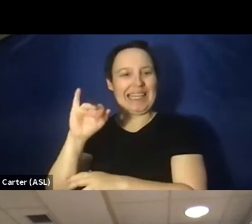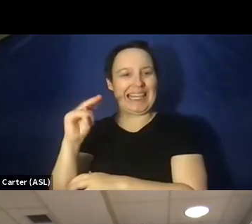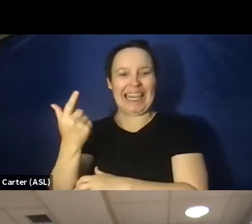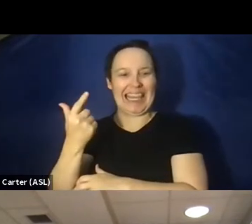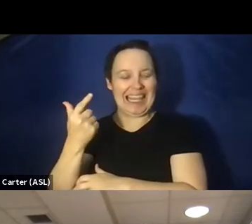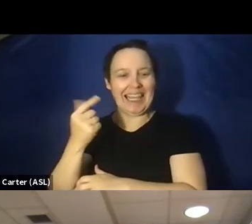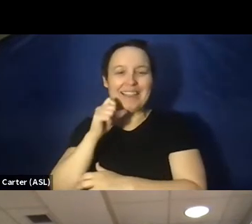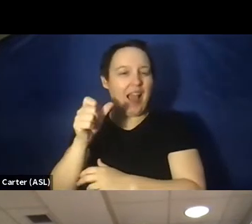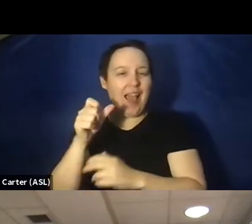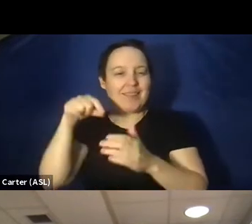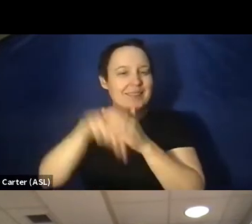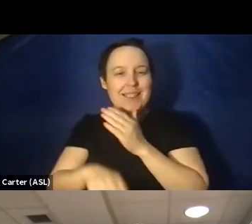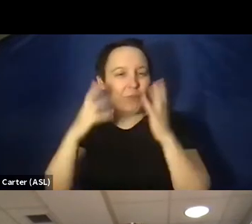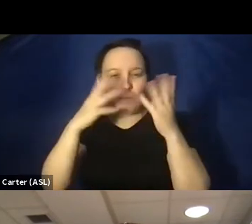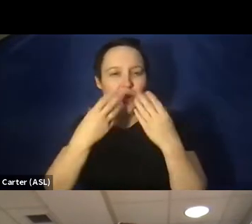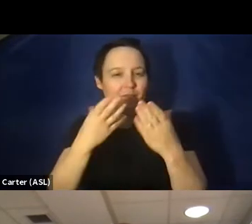such deep resonant sound.